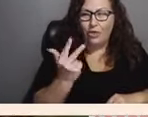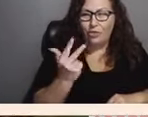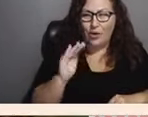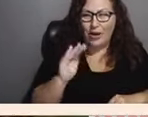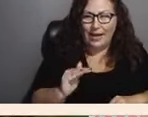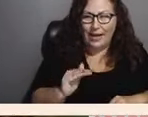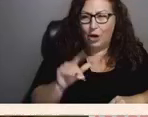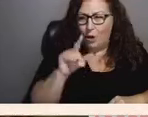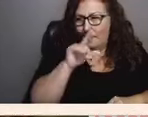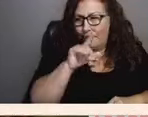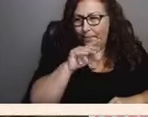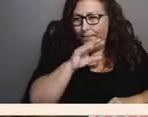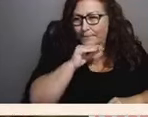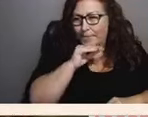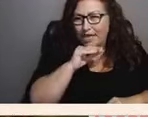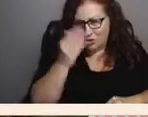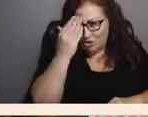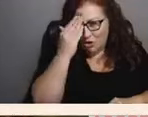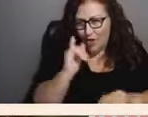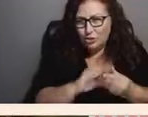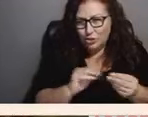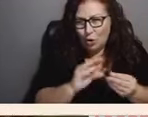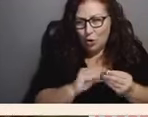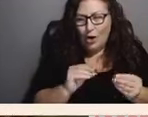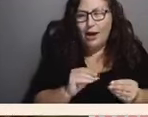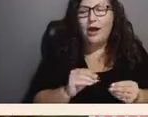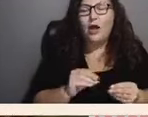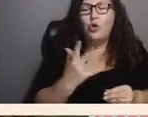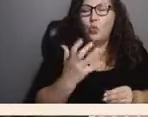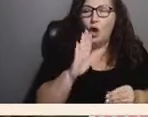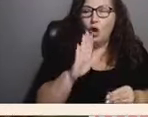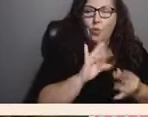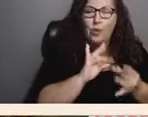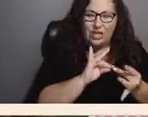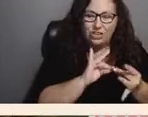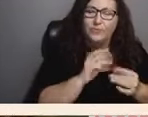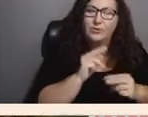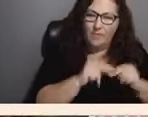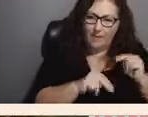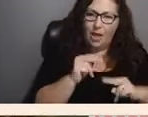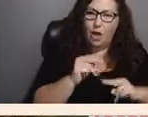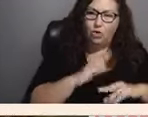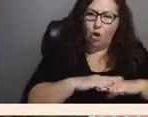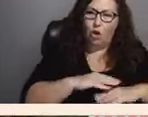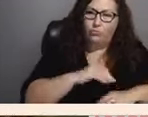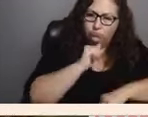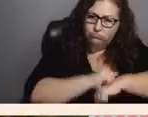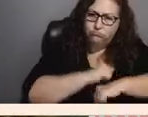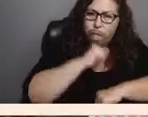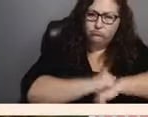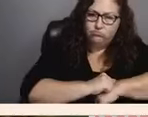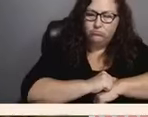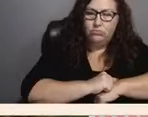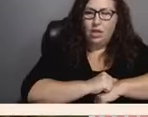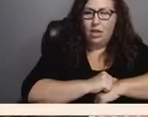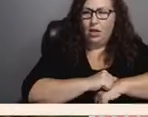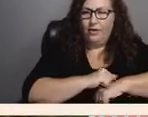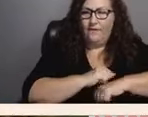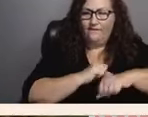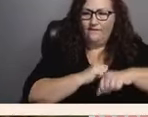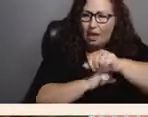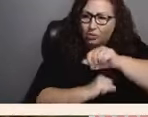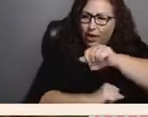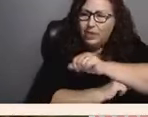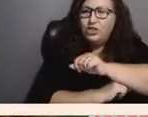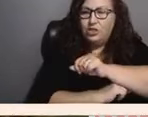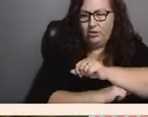But you want your relationship to be built on brick, a solid foundation. When